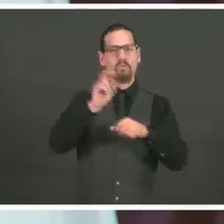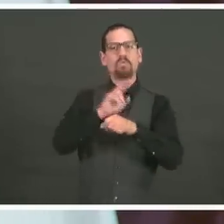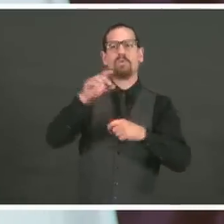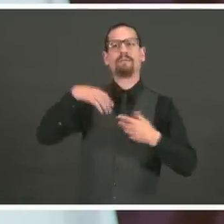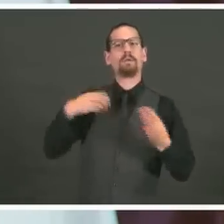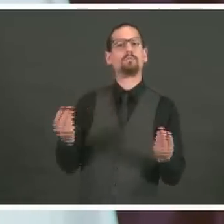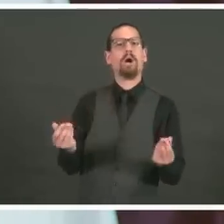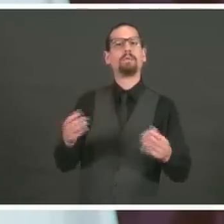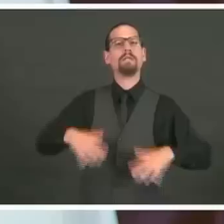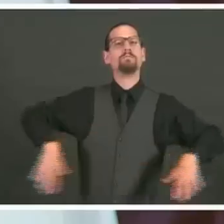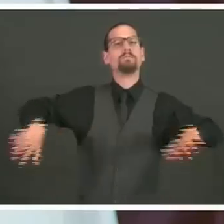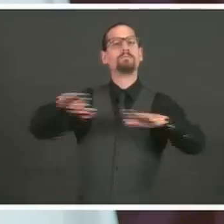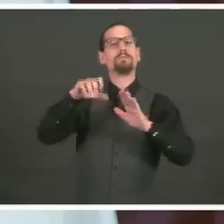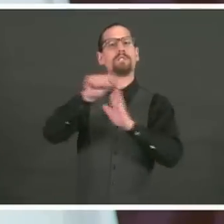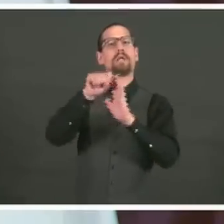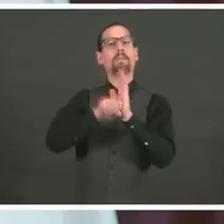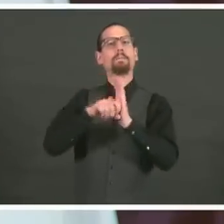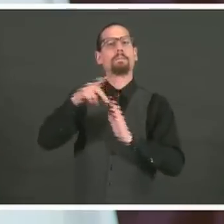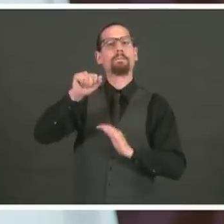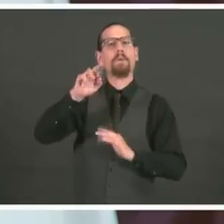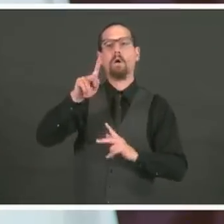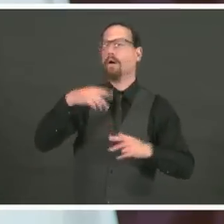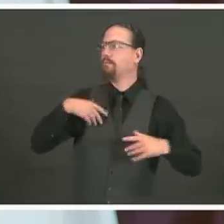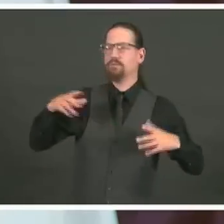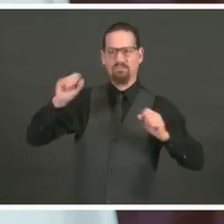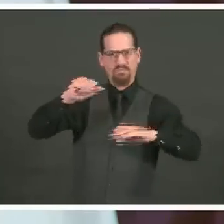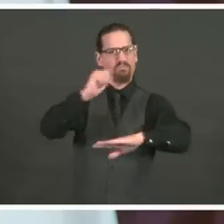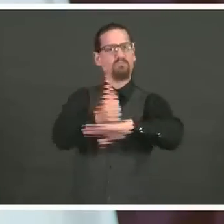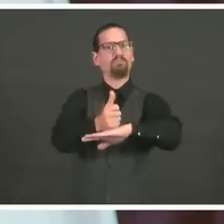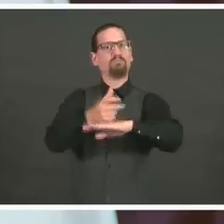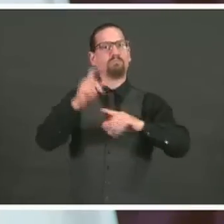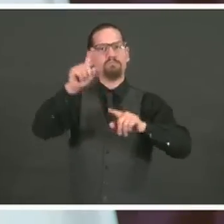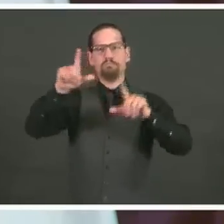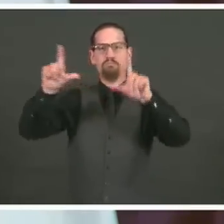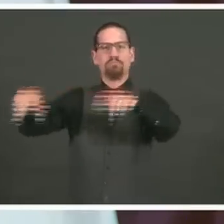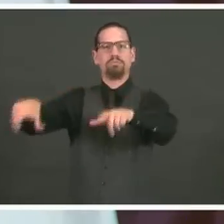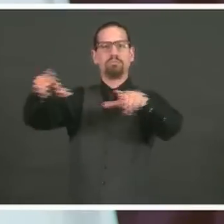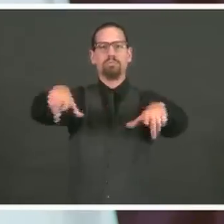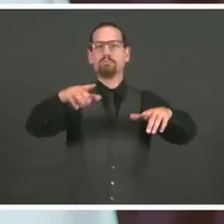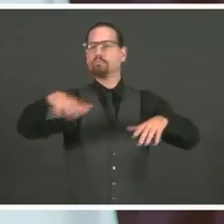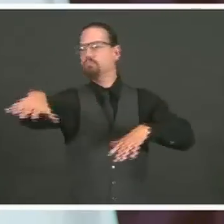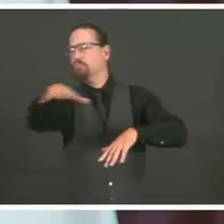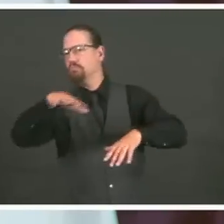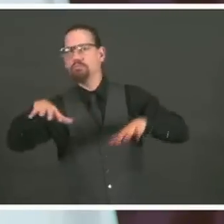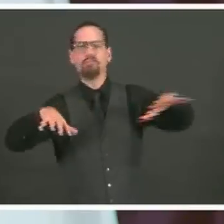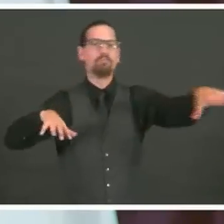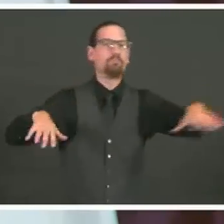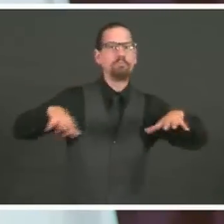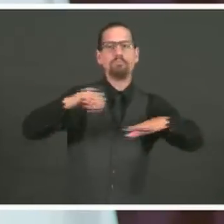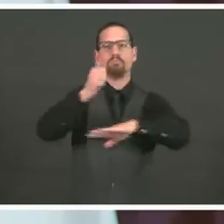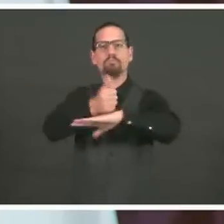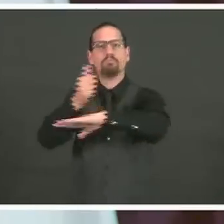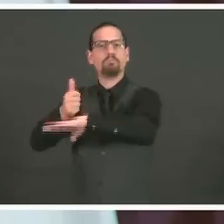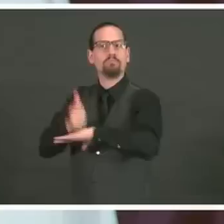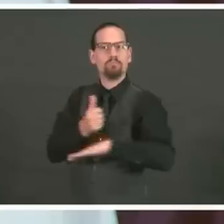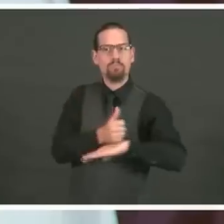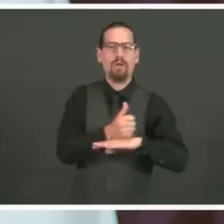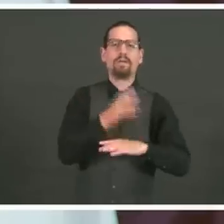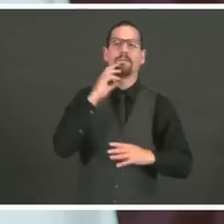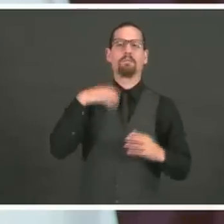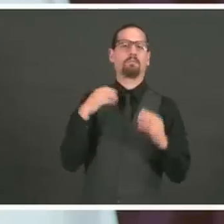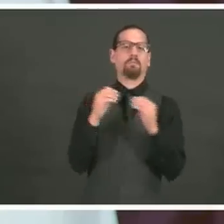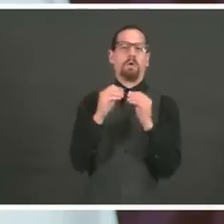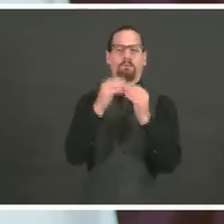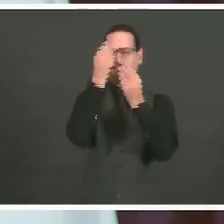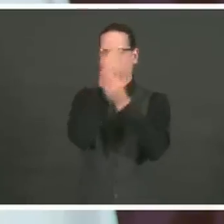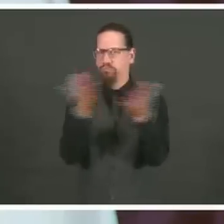on particular properties. I'm going to have a lot more to say about this next week and the week after, but for now,